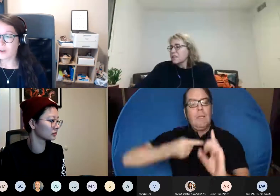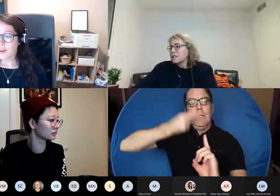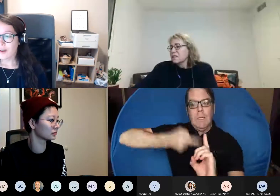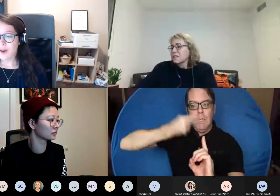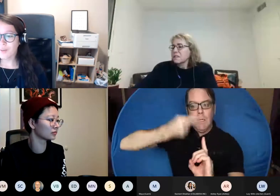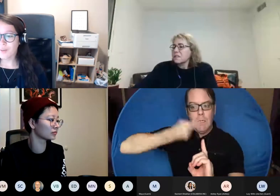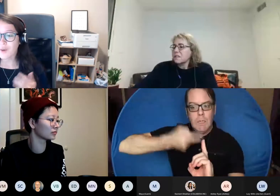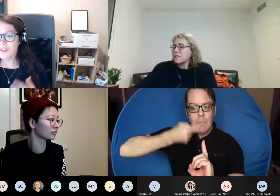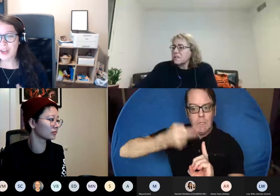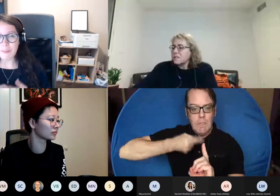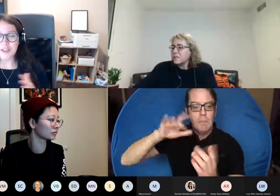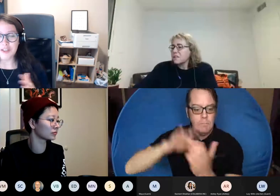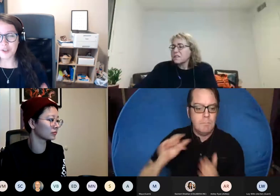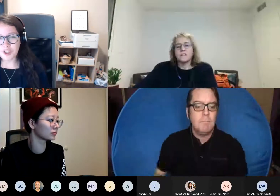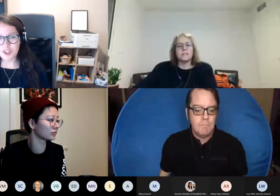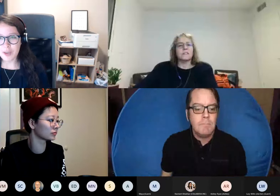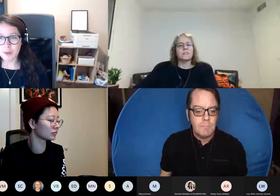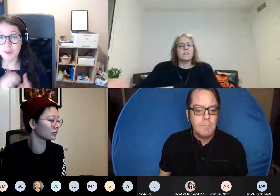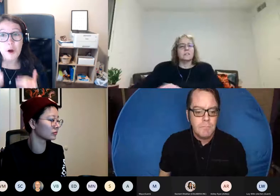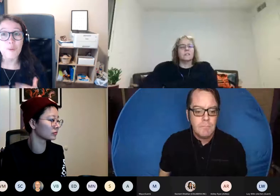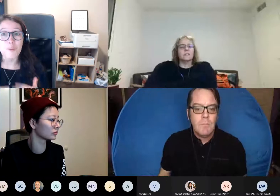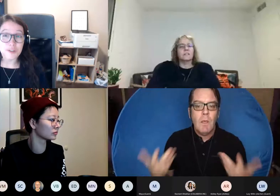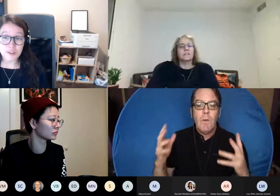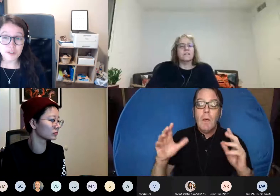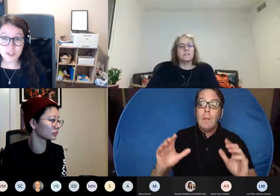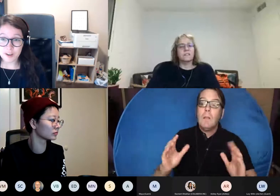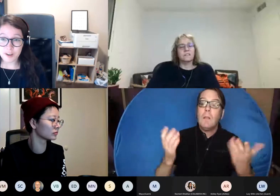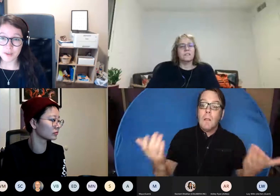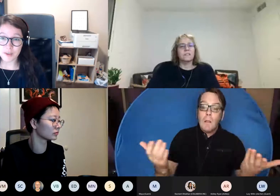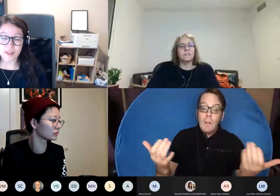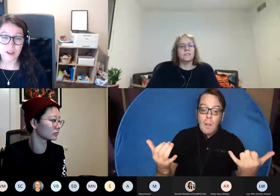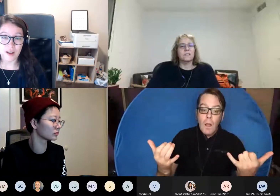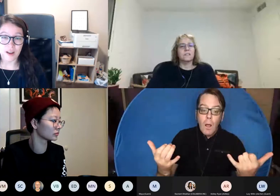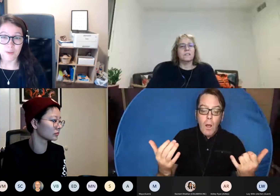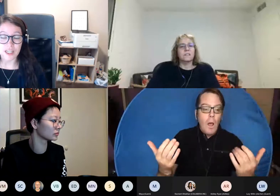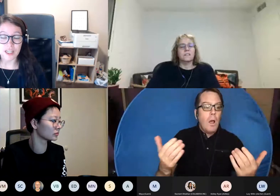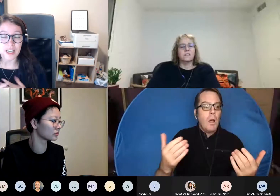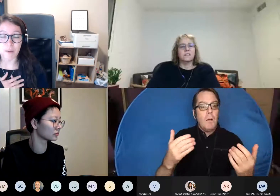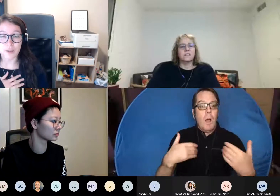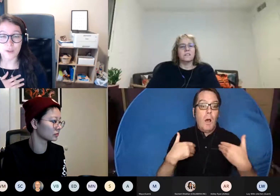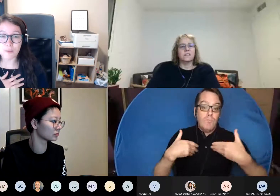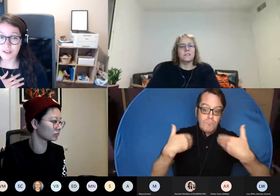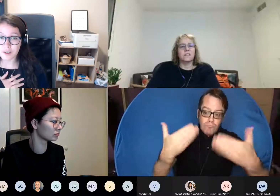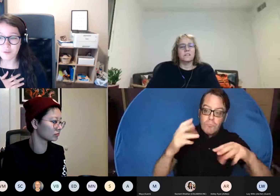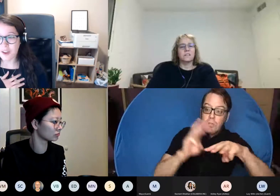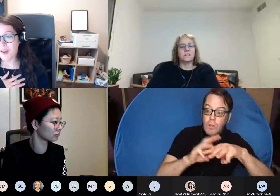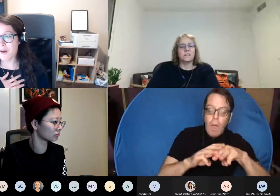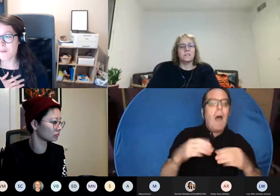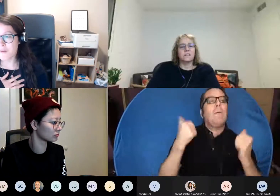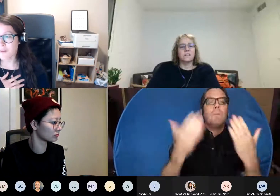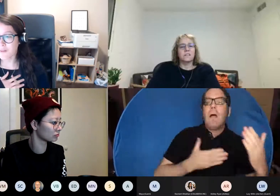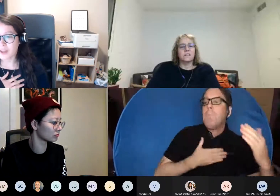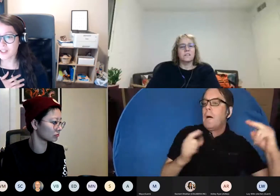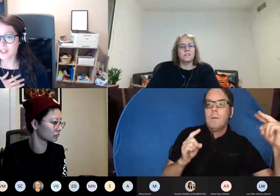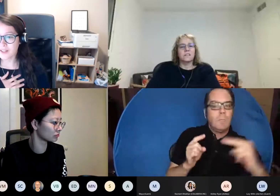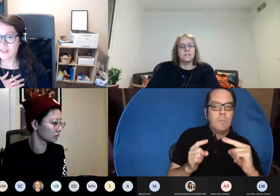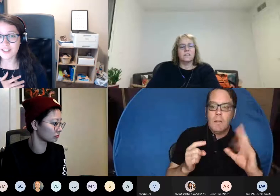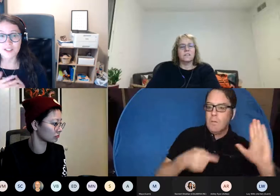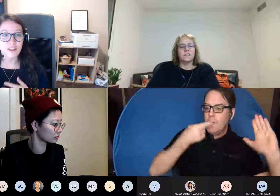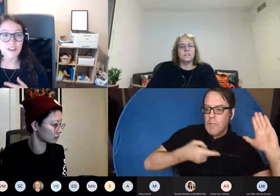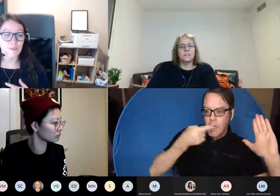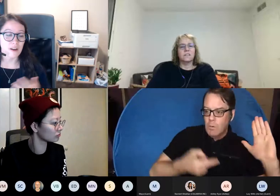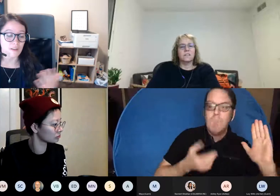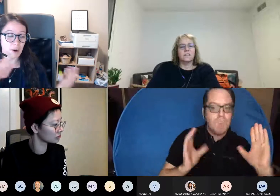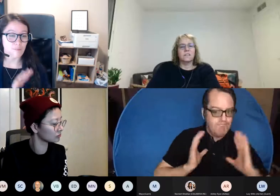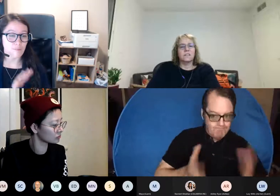So with that, I'm going to let Sophie chime in with her own personal experience, because again, I'm just going to give my perspective. But